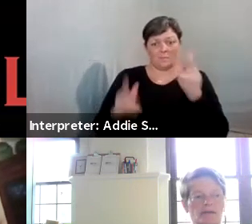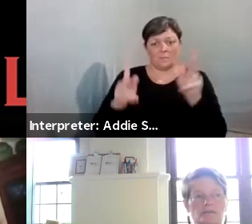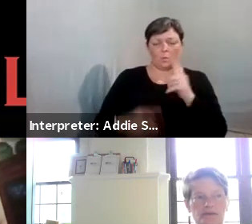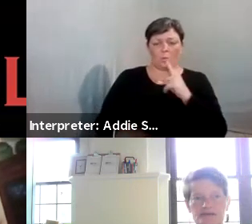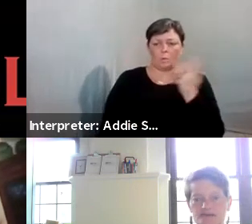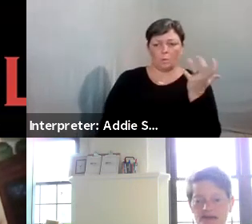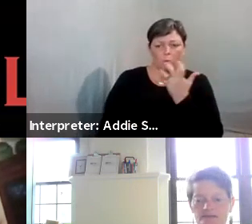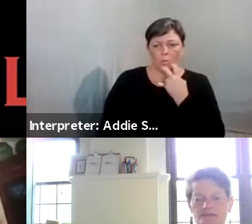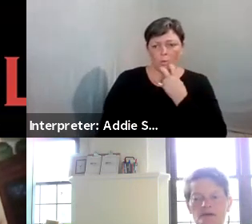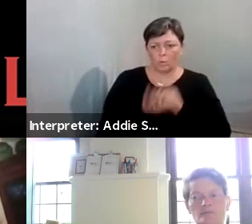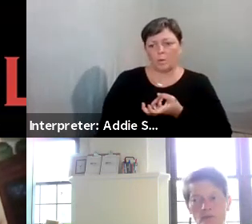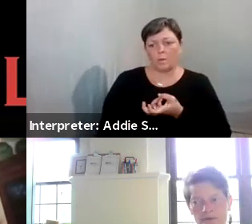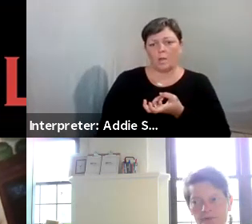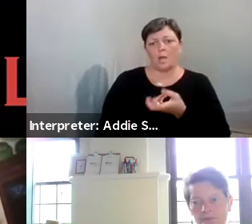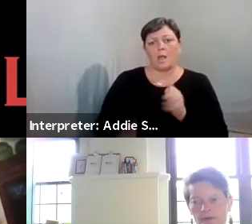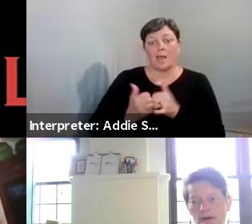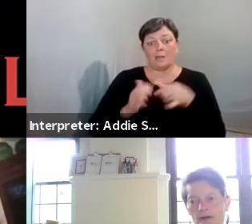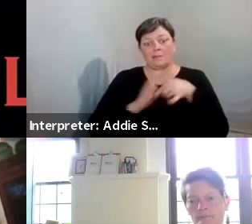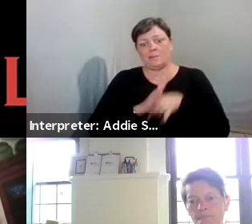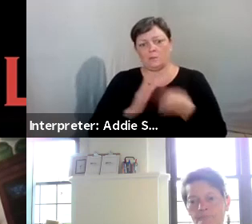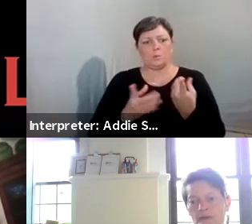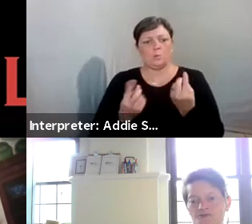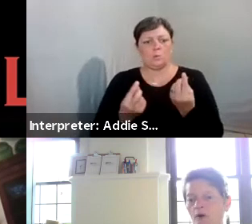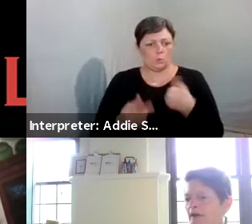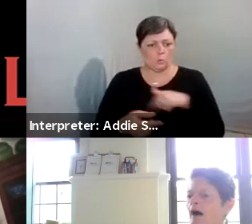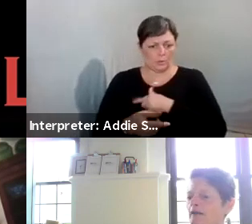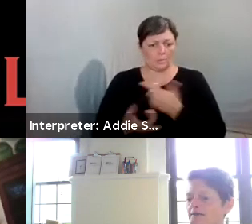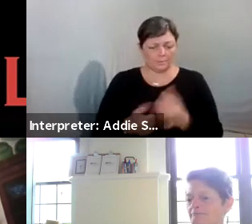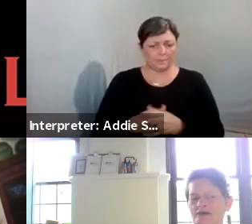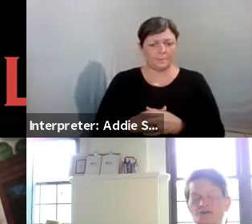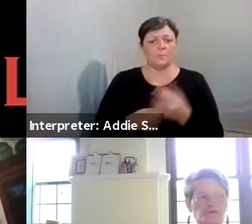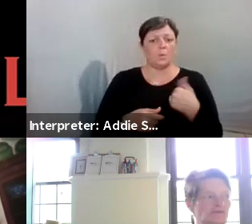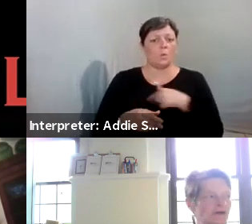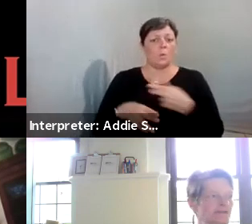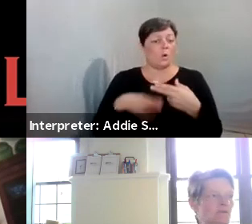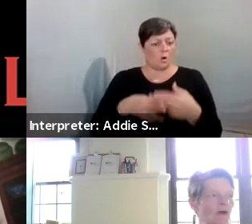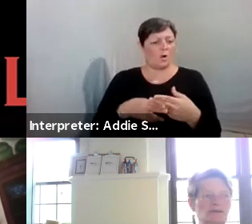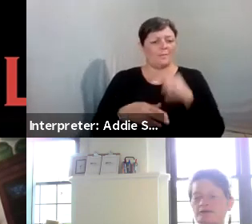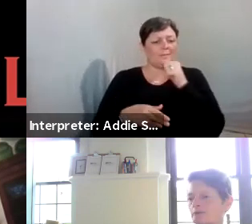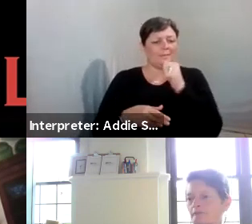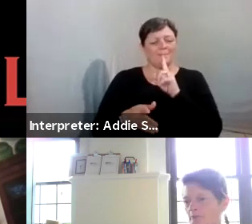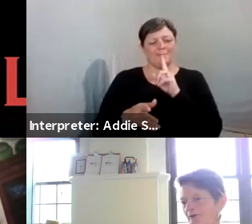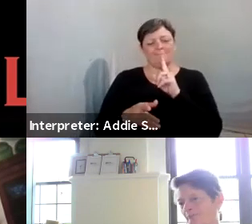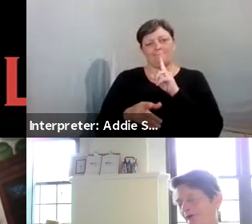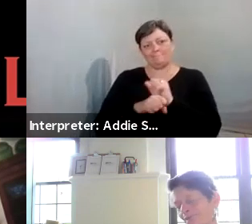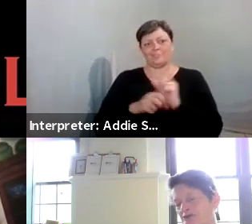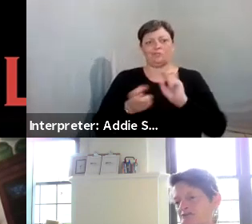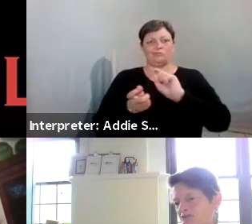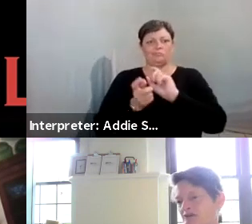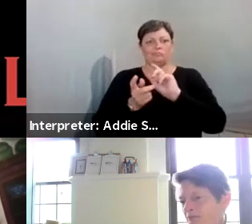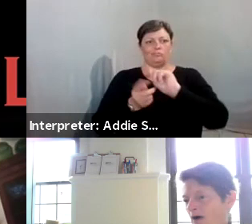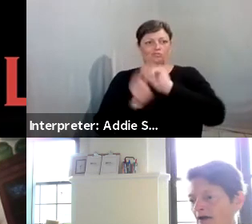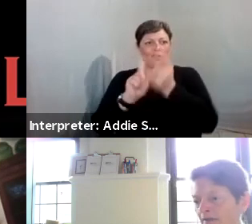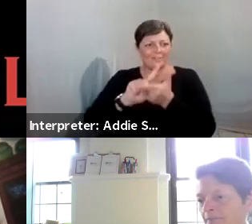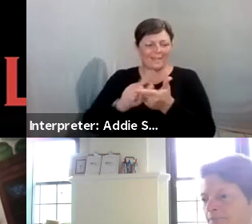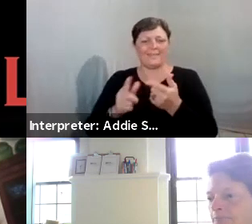mesmerized by the extent of what we do. Because what we call it doesn't always translate well to everyone.